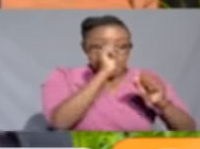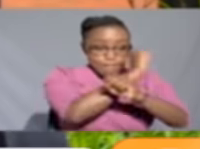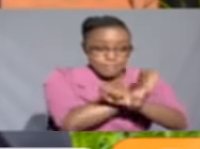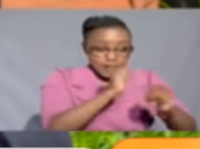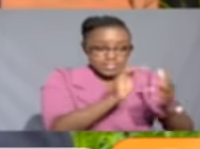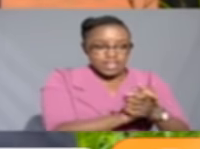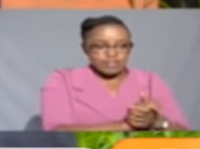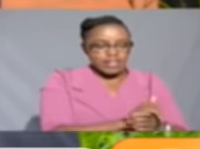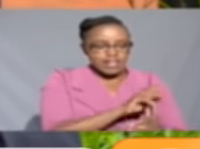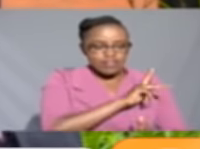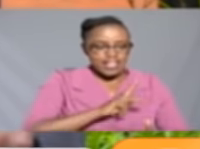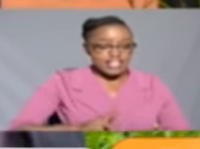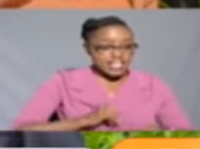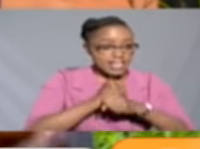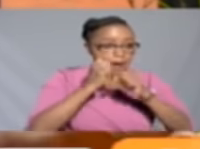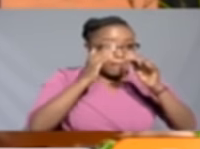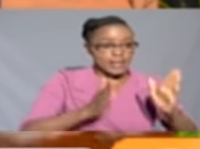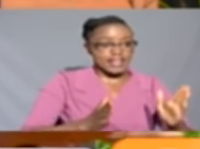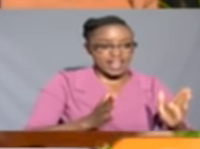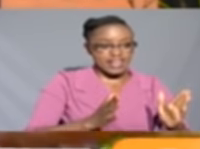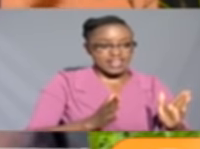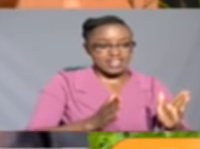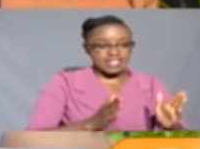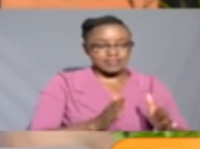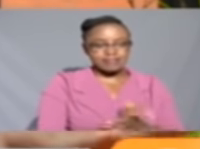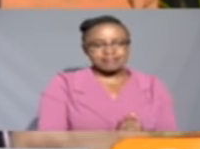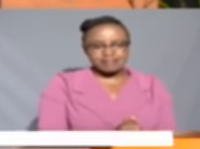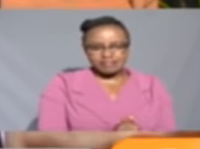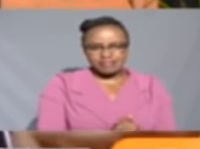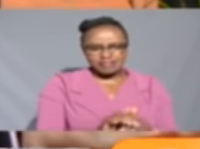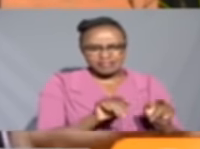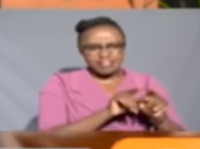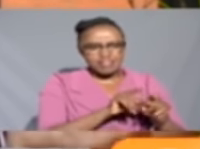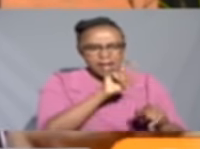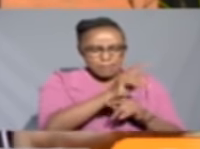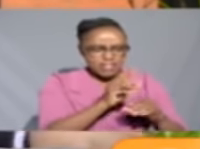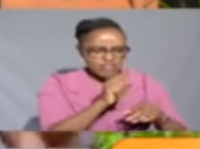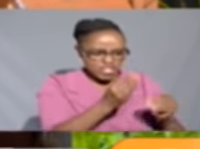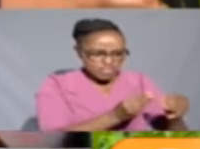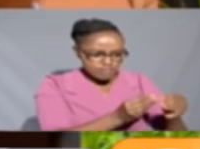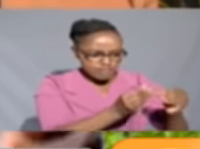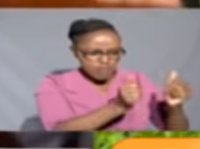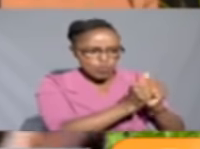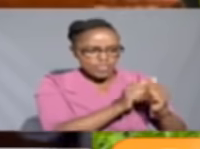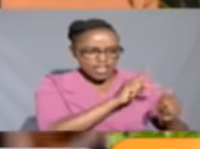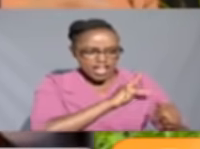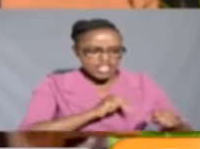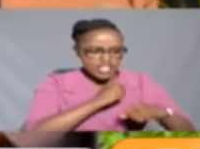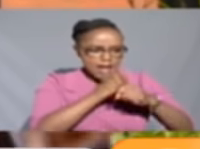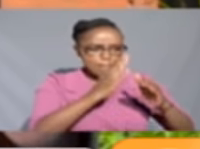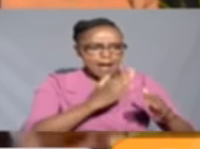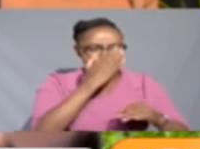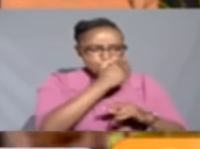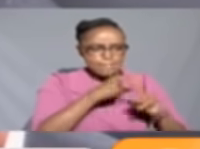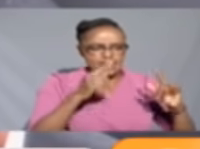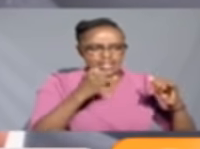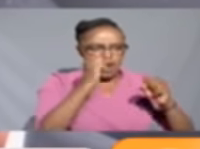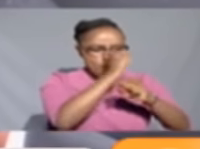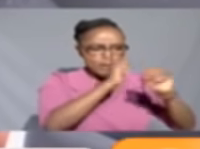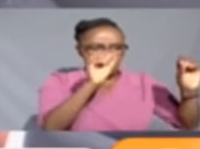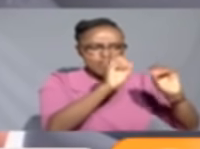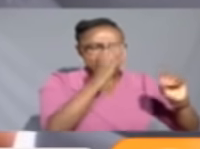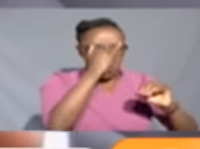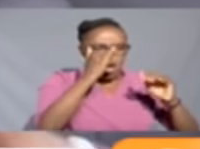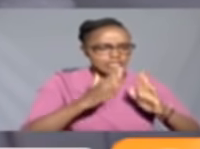know, it's like the kingmaker. He would immediately have to deal with the kingmaker. Mm-hmm. But because now he was not going to be president because he had